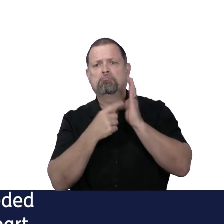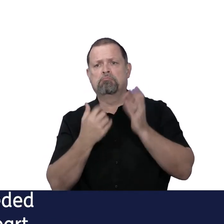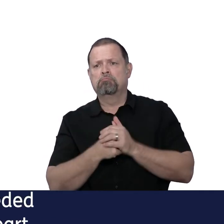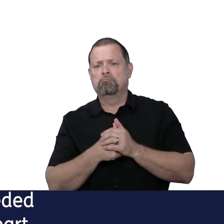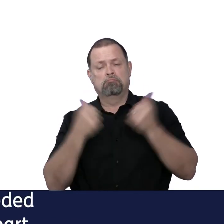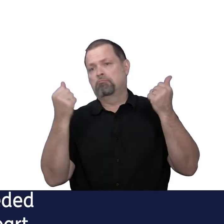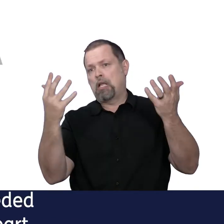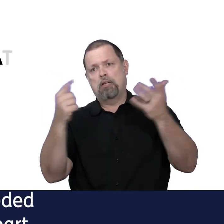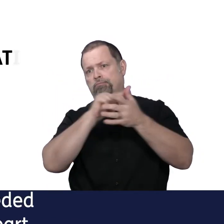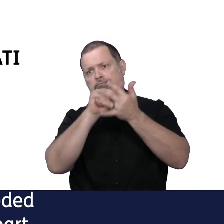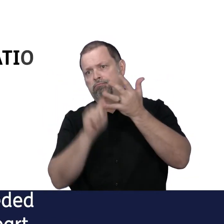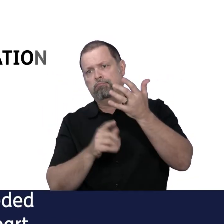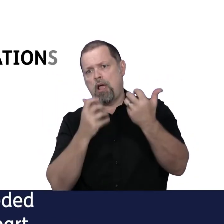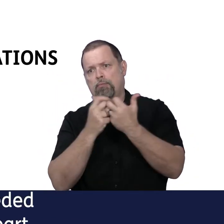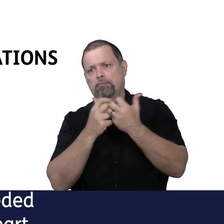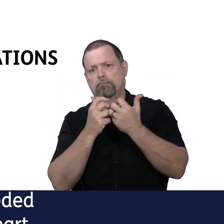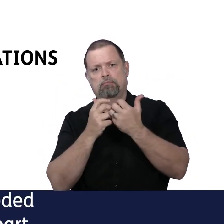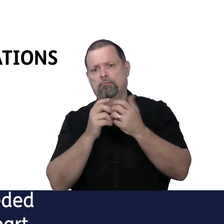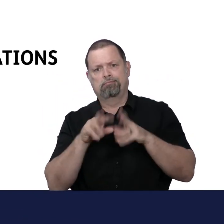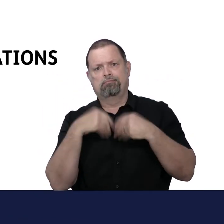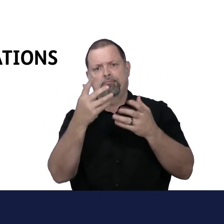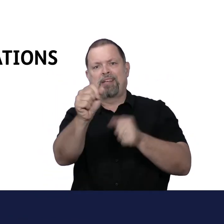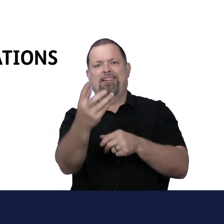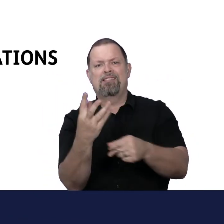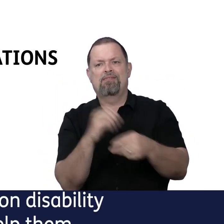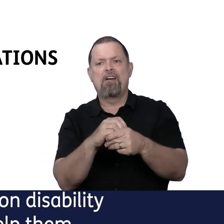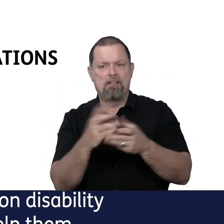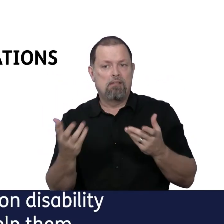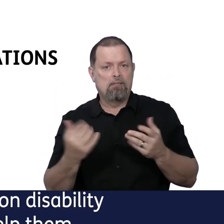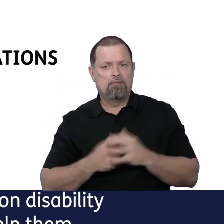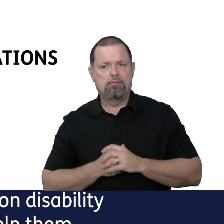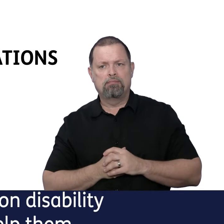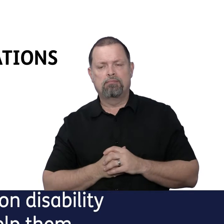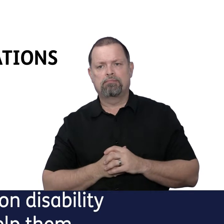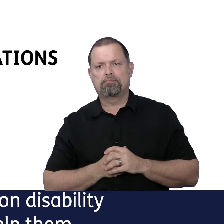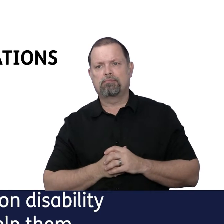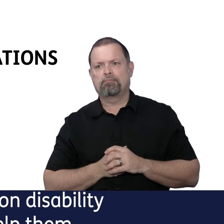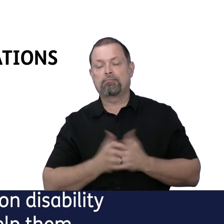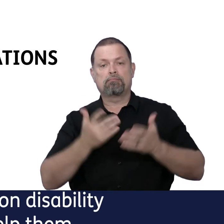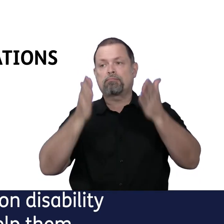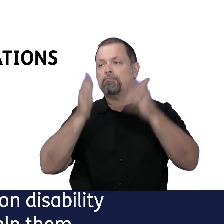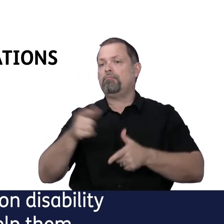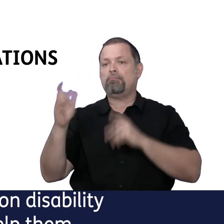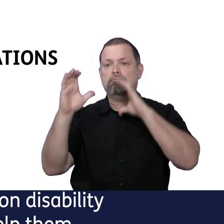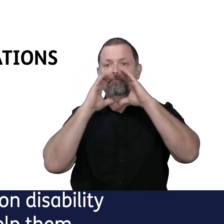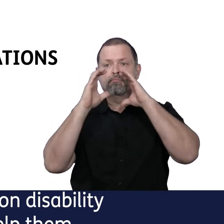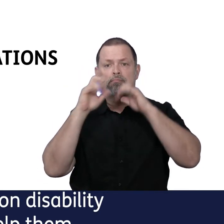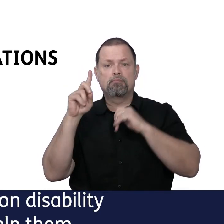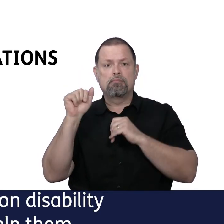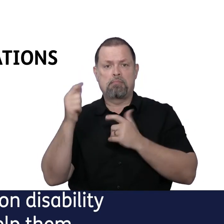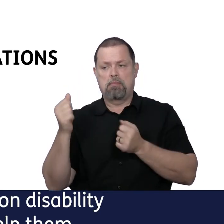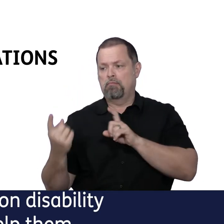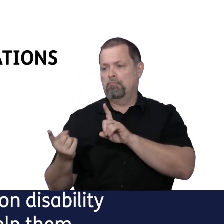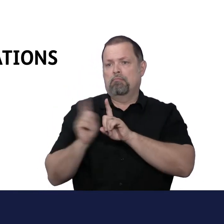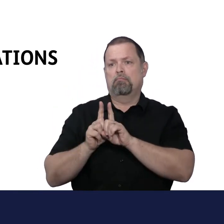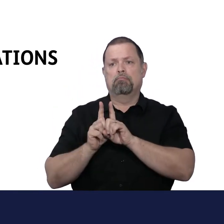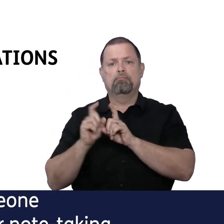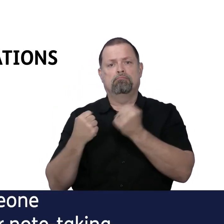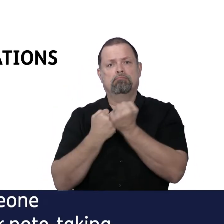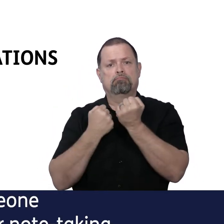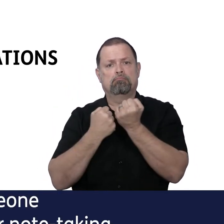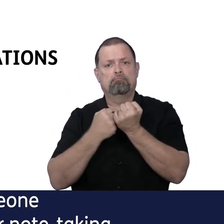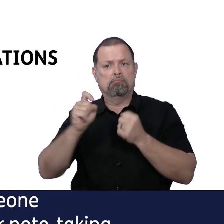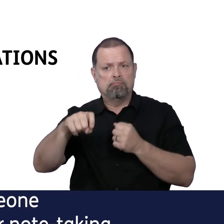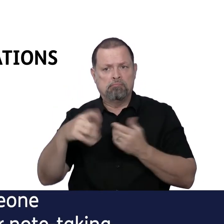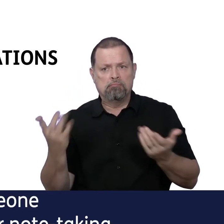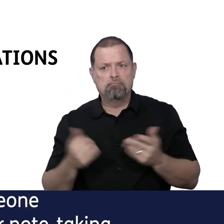many accommodations needed for a person to take part. A person with a communication disability might need a person to help them. They